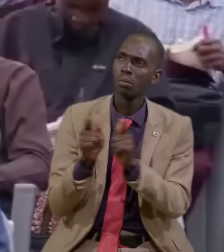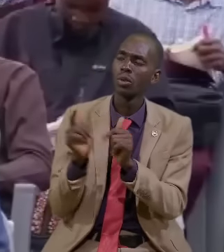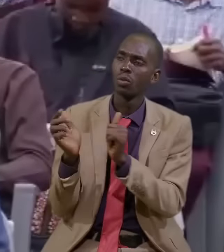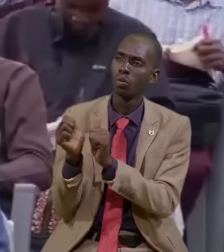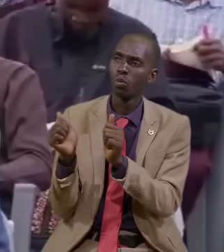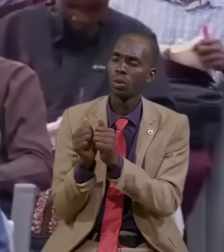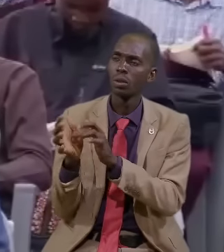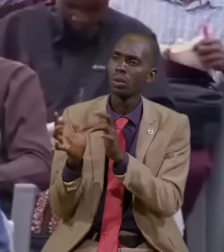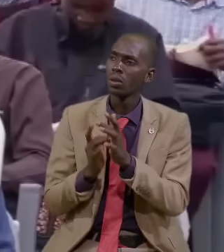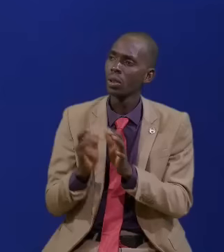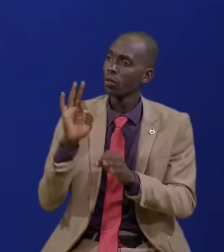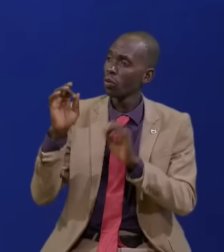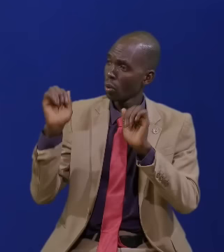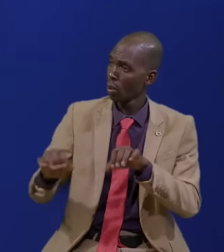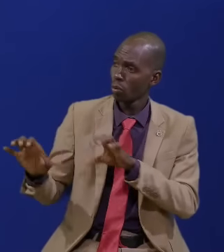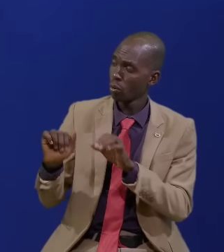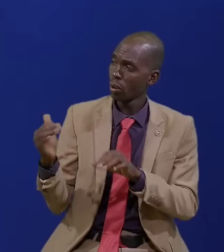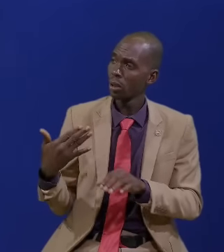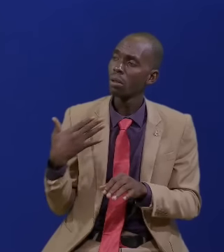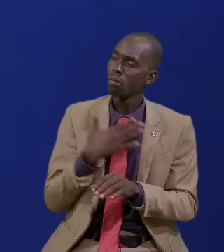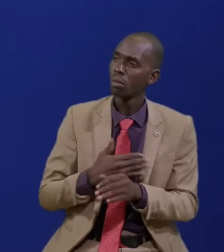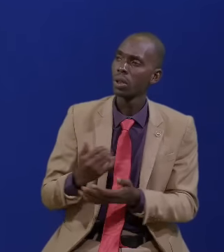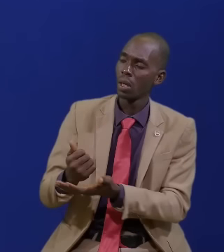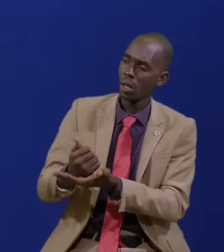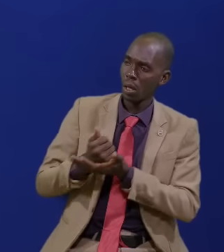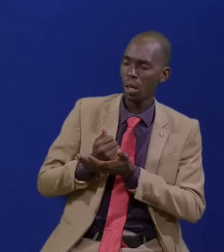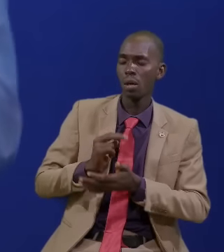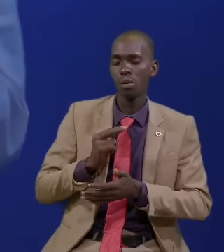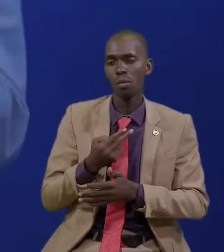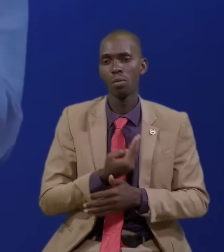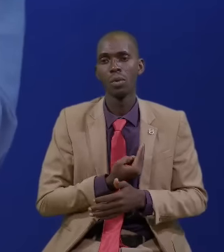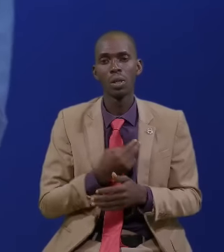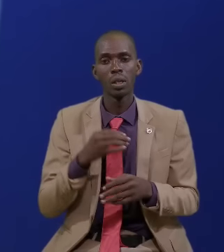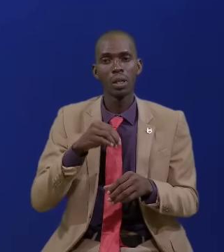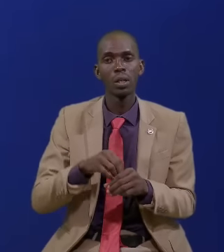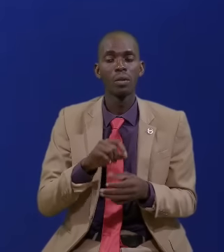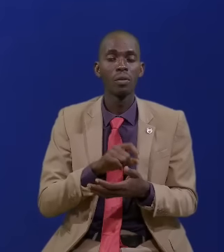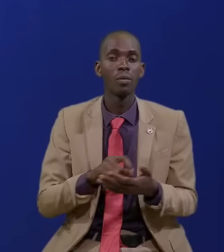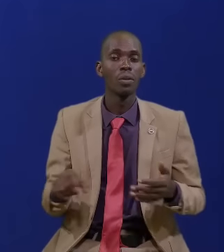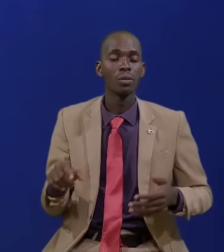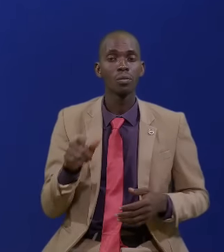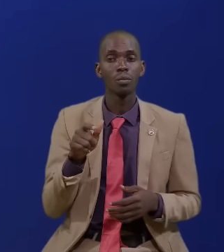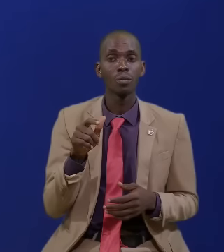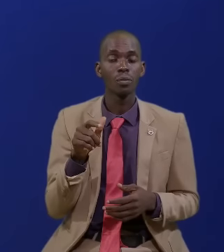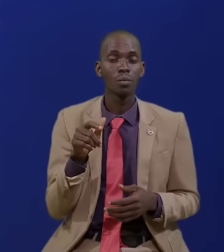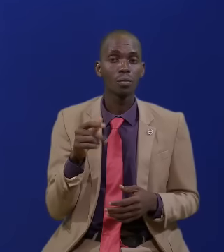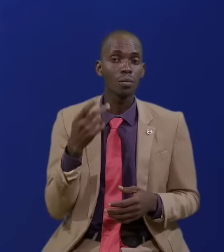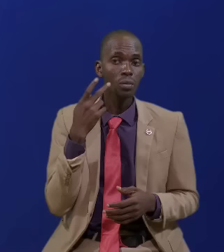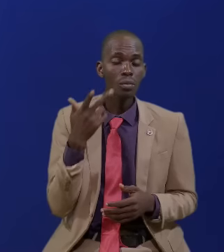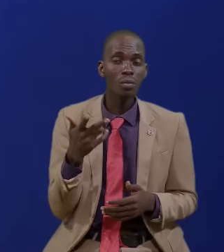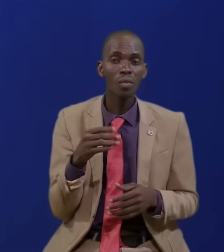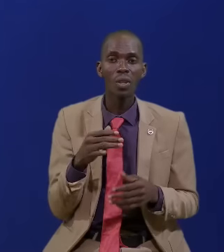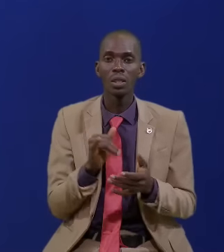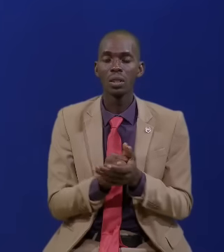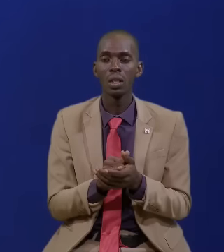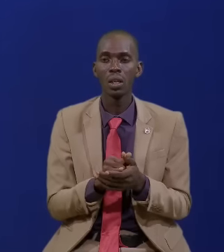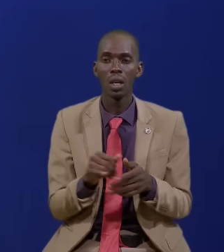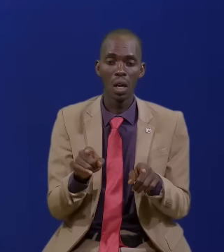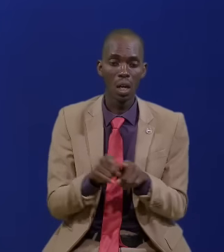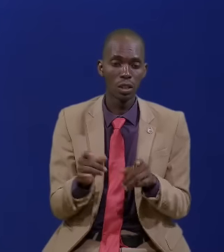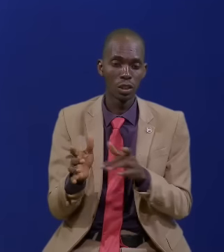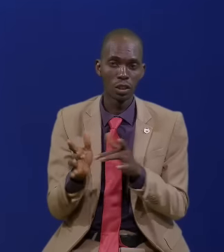us and help us. Verse 23, and Jesus said unto him, and